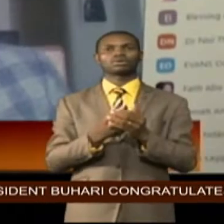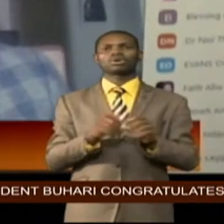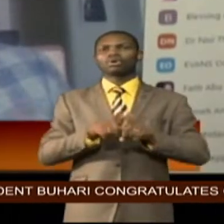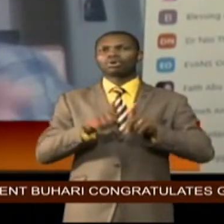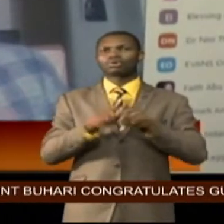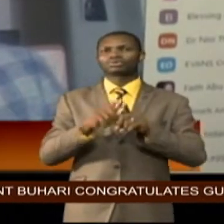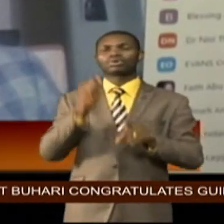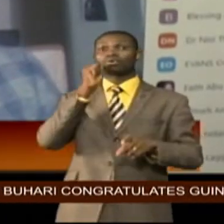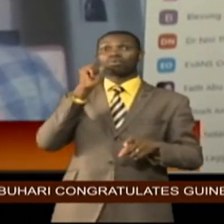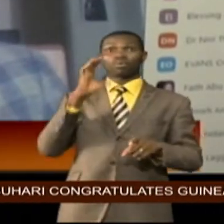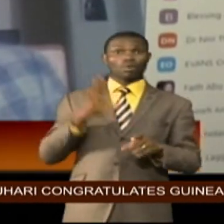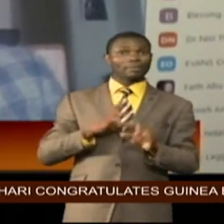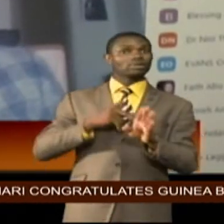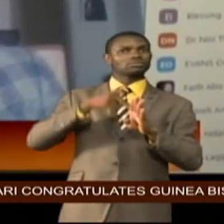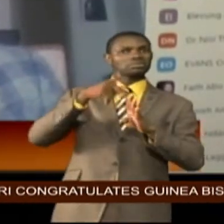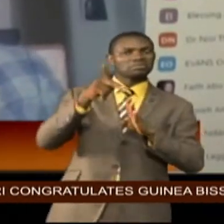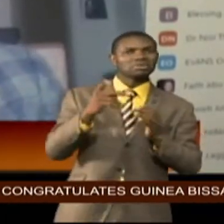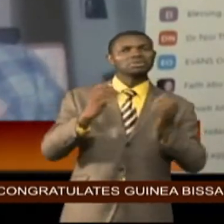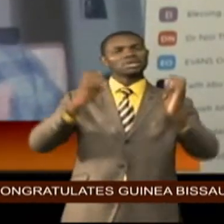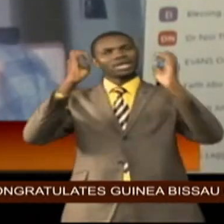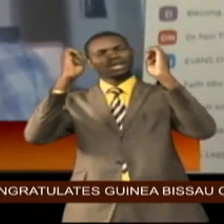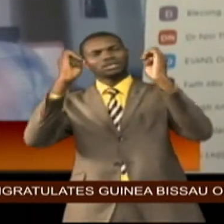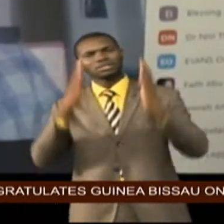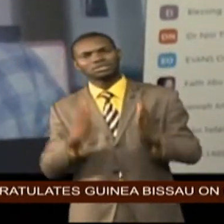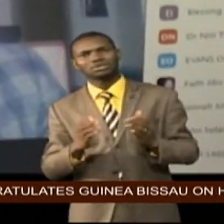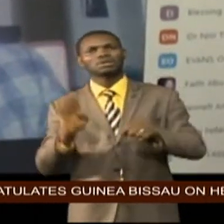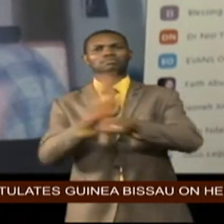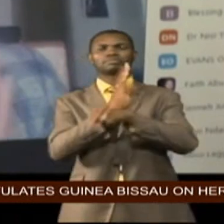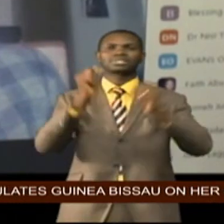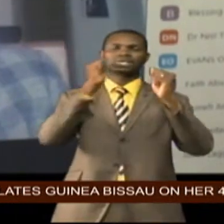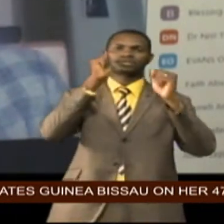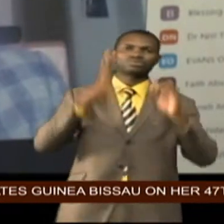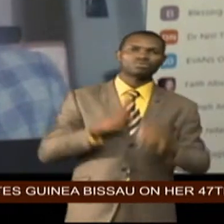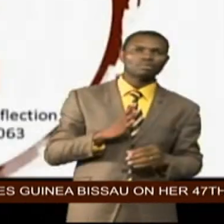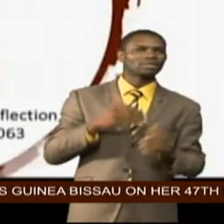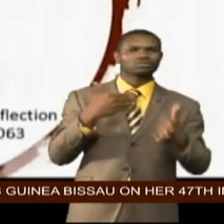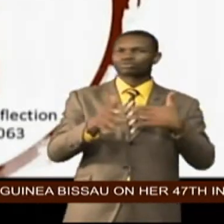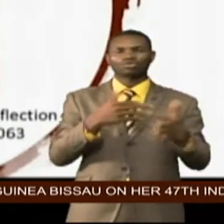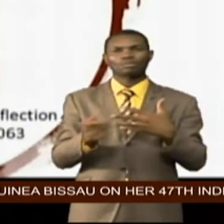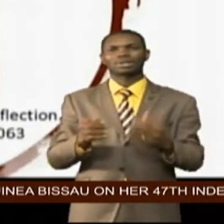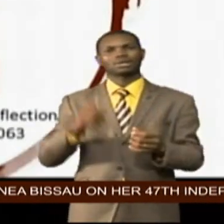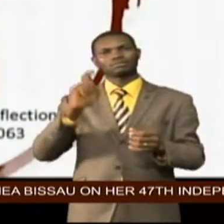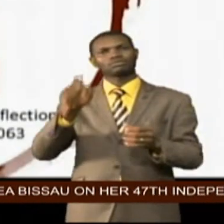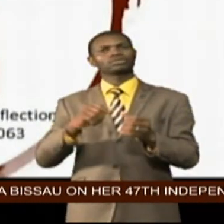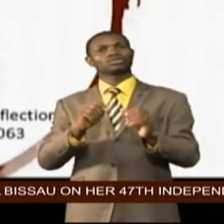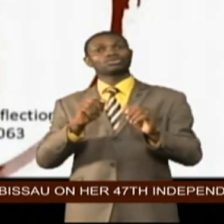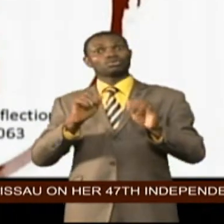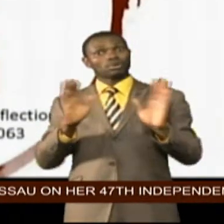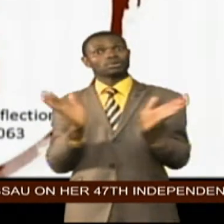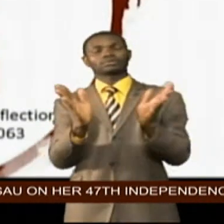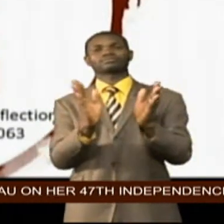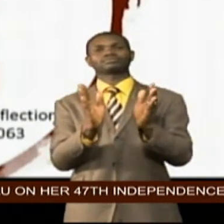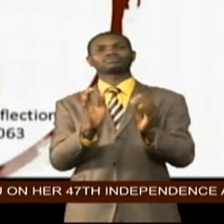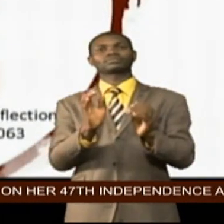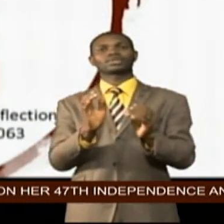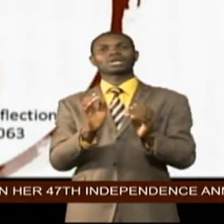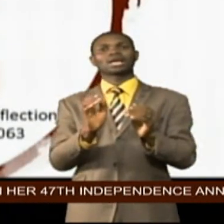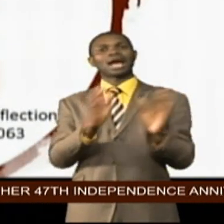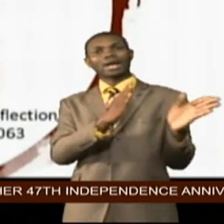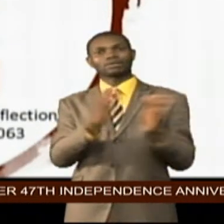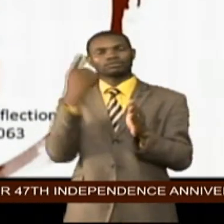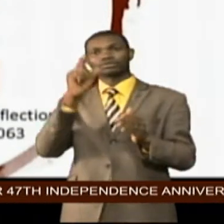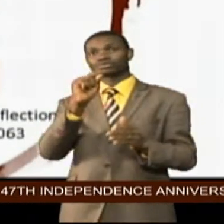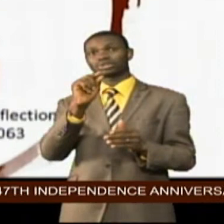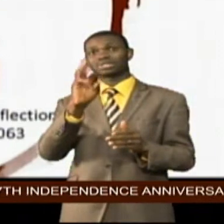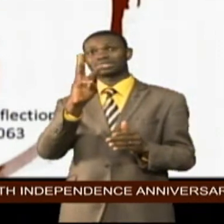woman, as a professional academician, a businesswoman in their own right. Agenda 2063 targets a